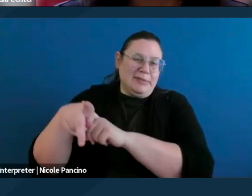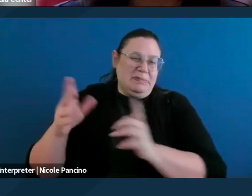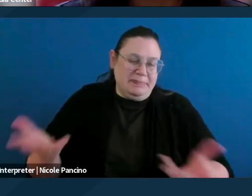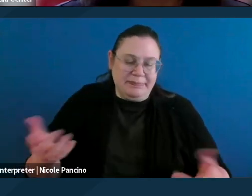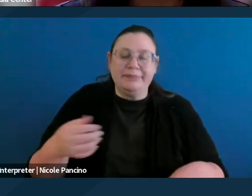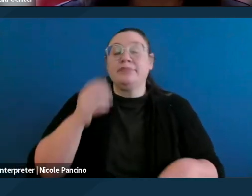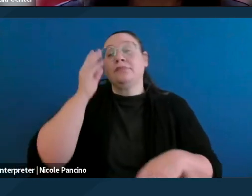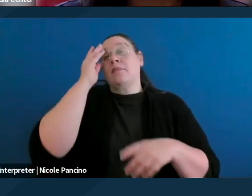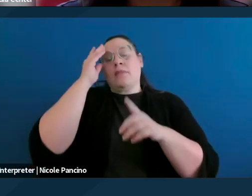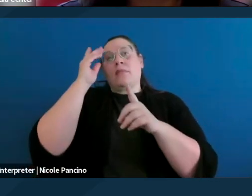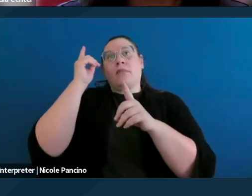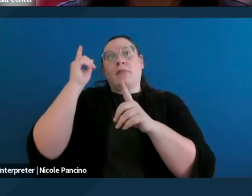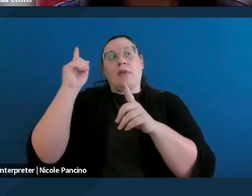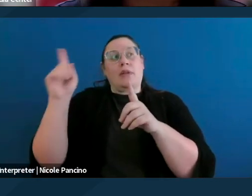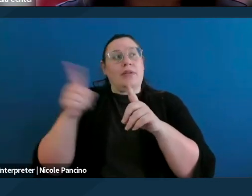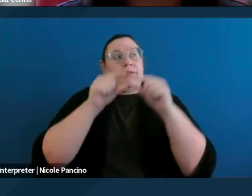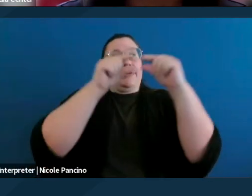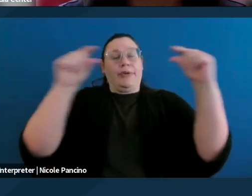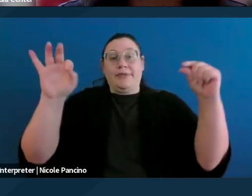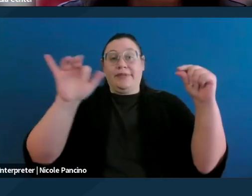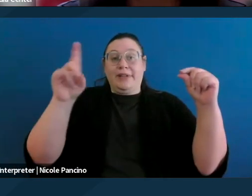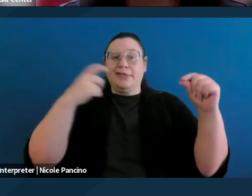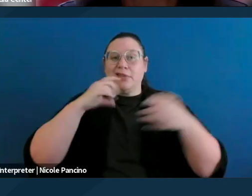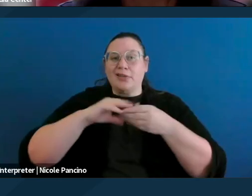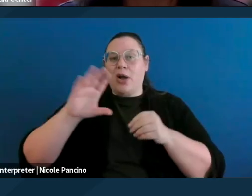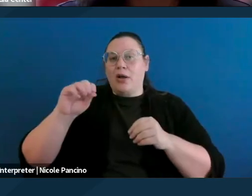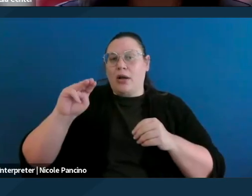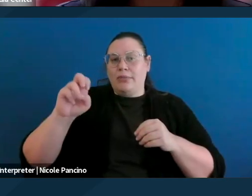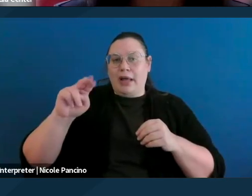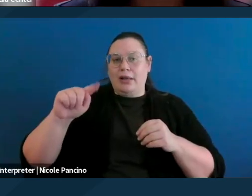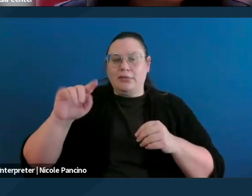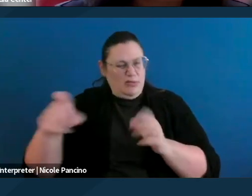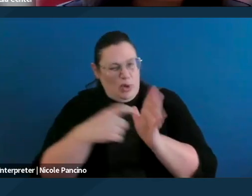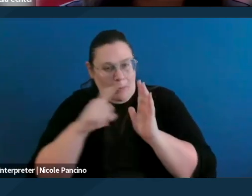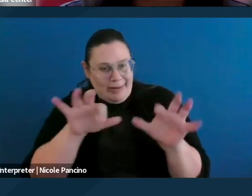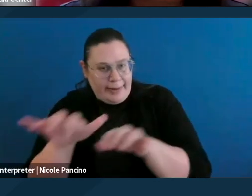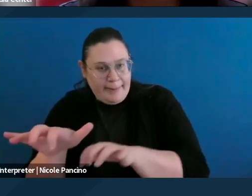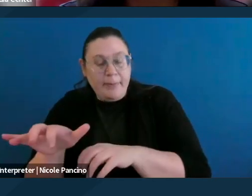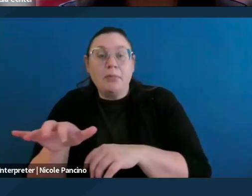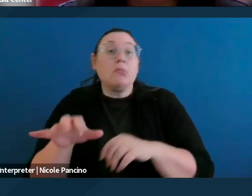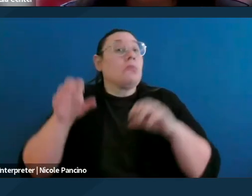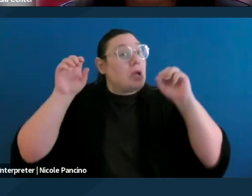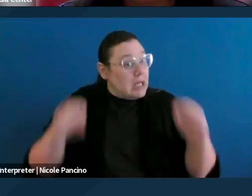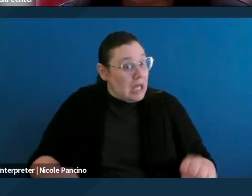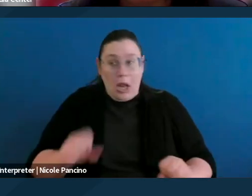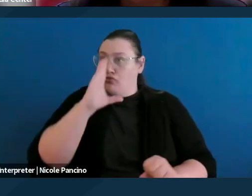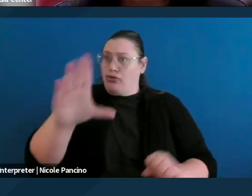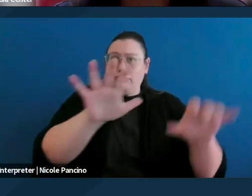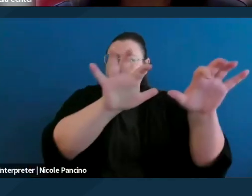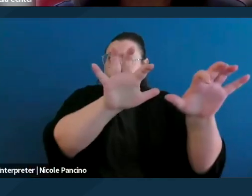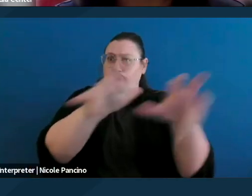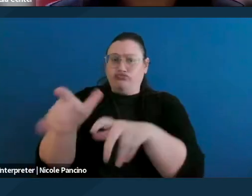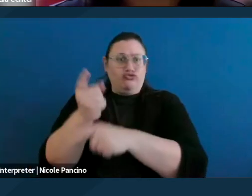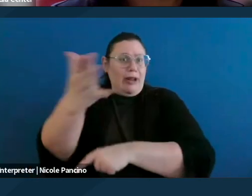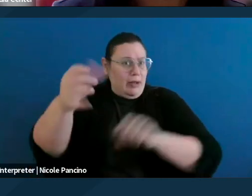first field just says comment. It's a required field. So you can write your comment right in that comment